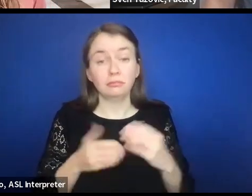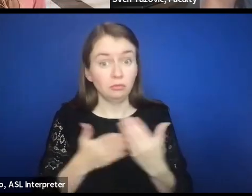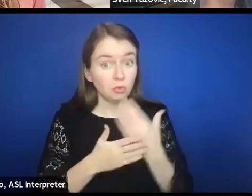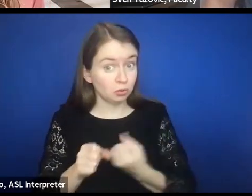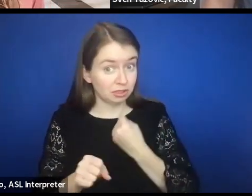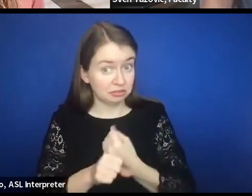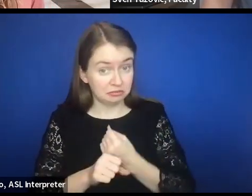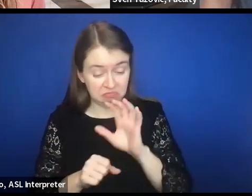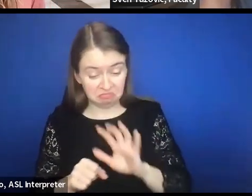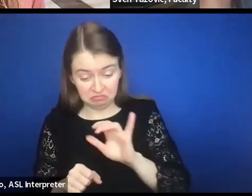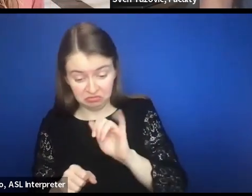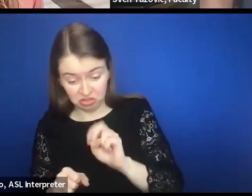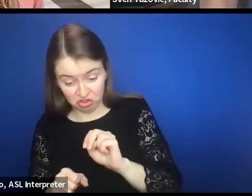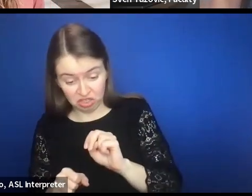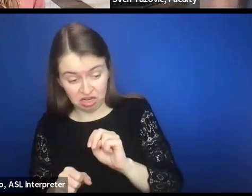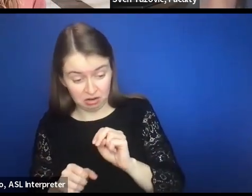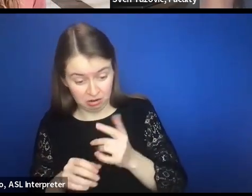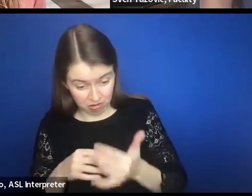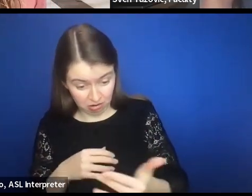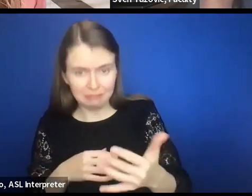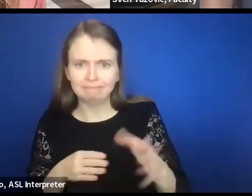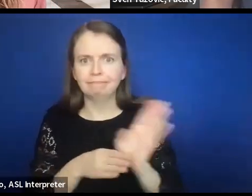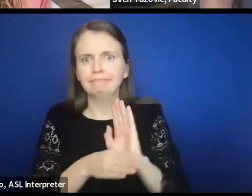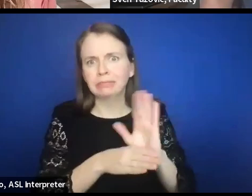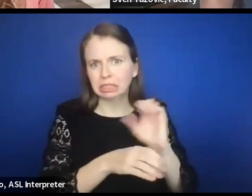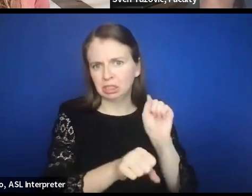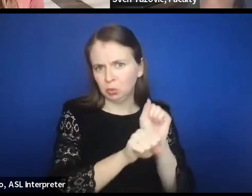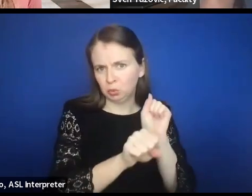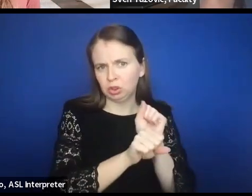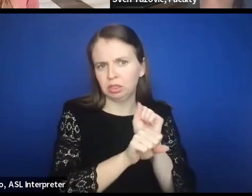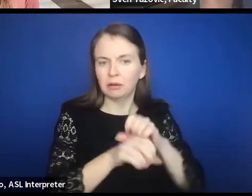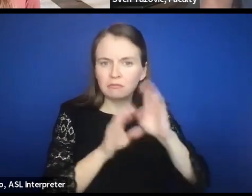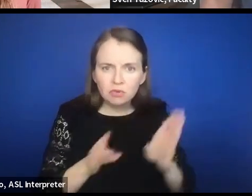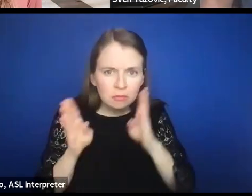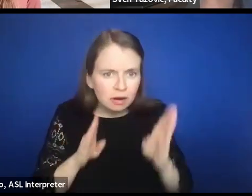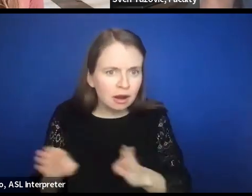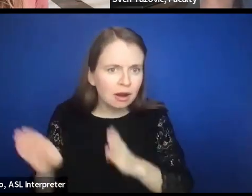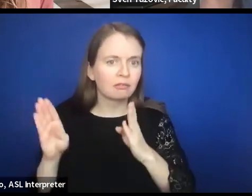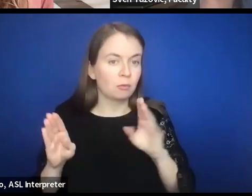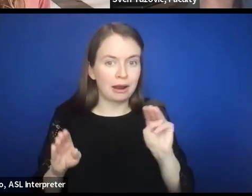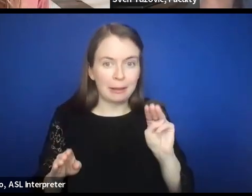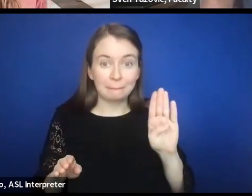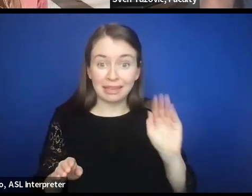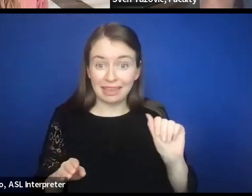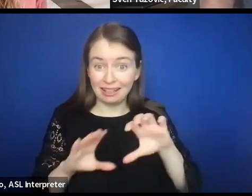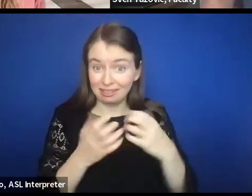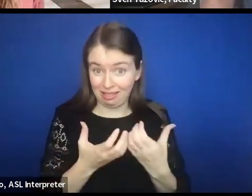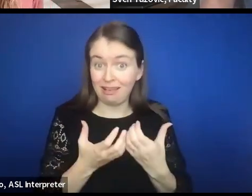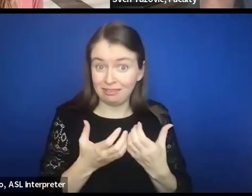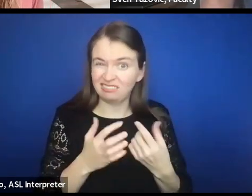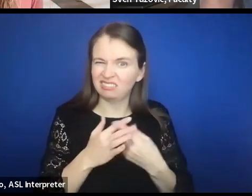year from January, I was quite busy at work. So I was preparing for my MBA class that started